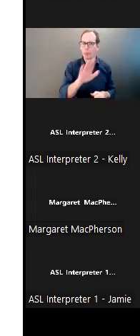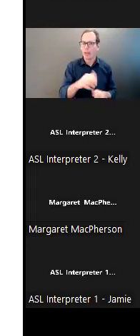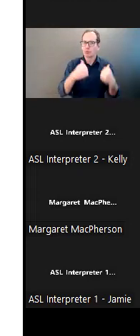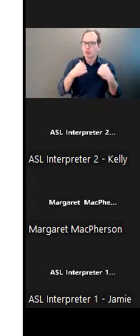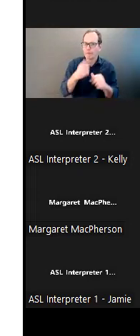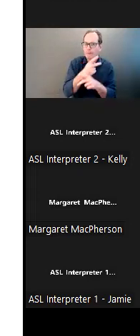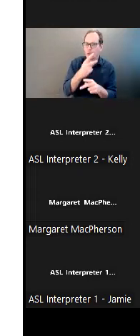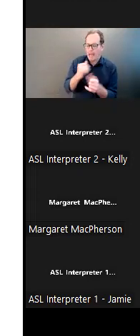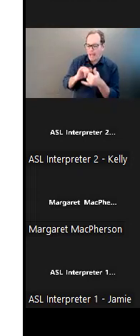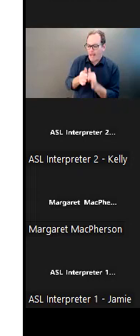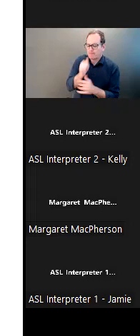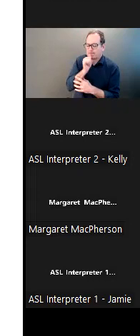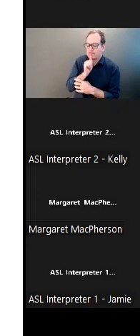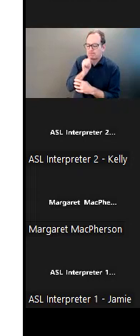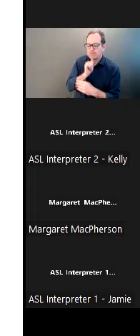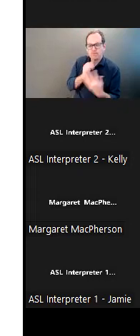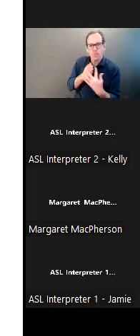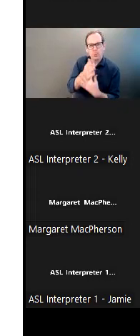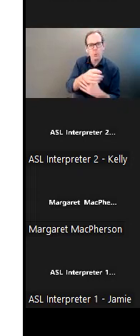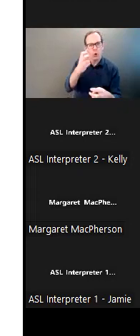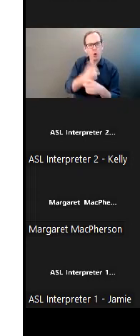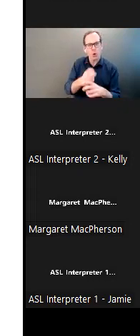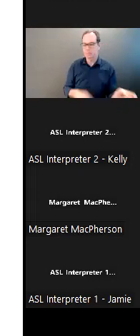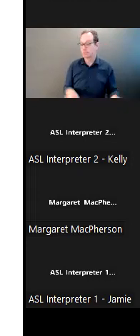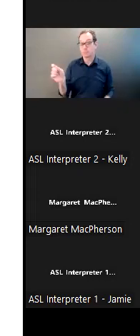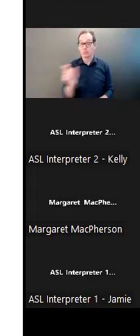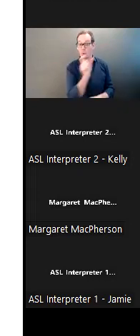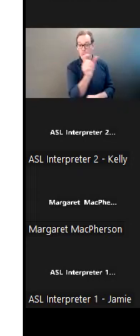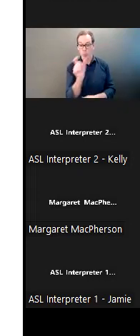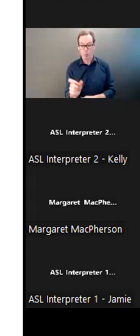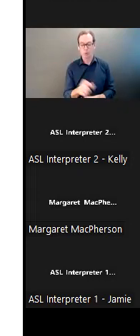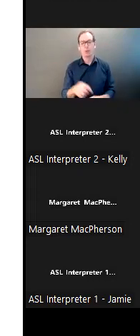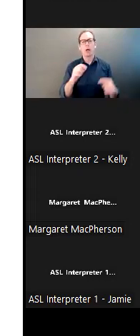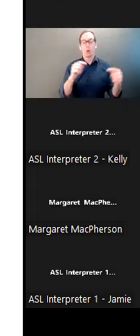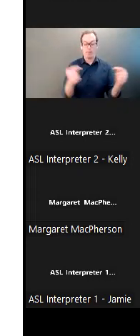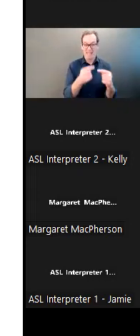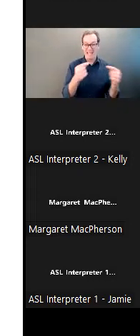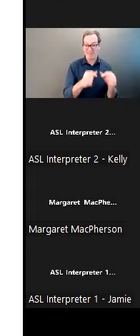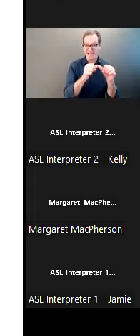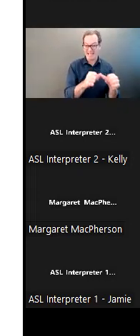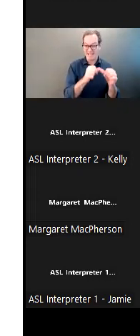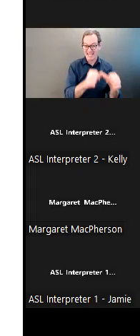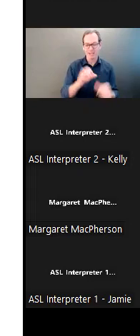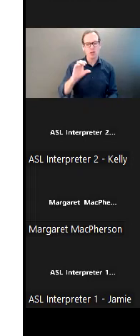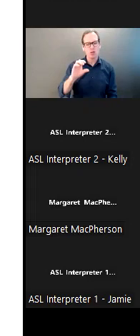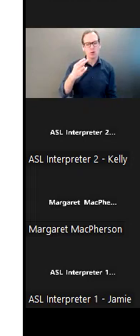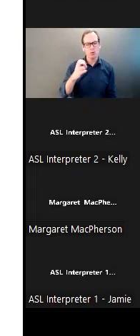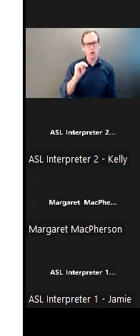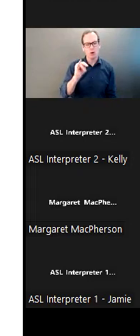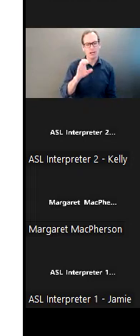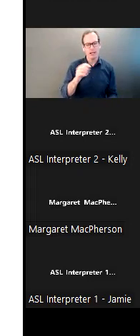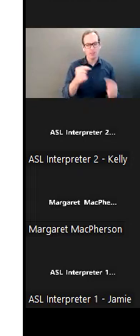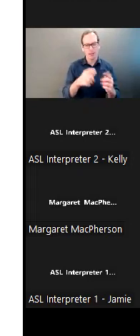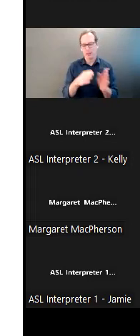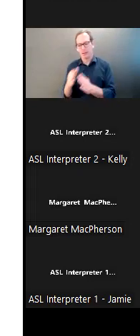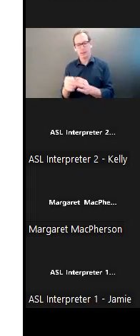I've highlighted two words on this slide: chronic pain and substance use. And I'm not going to go into a huge amount of detail, but I do want to show